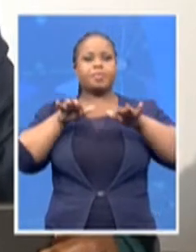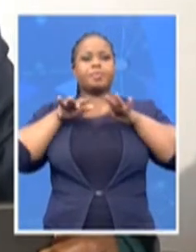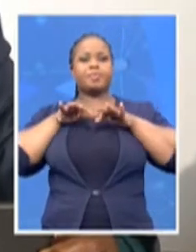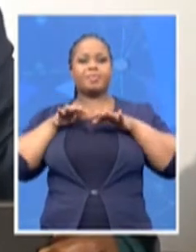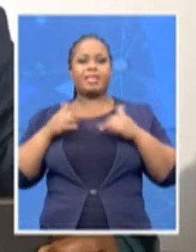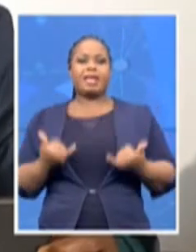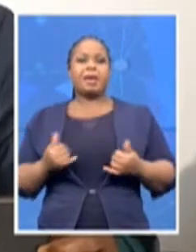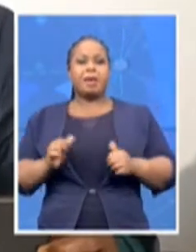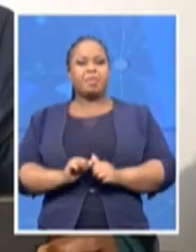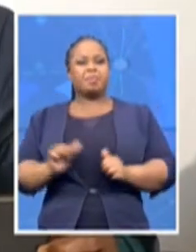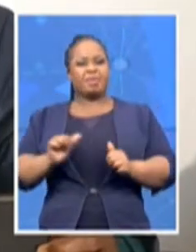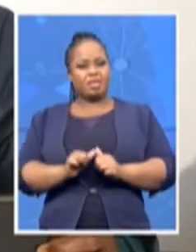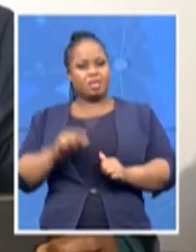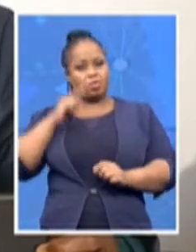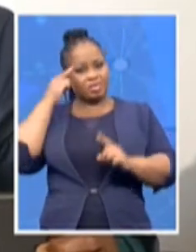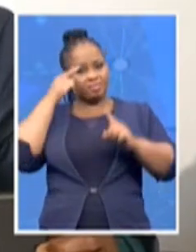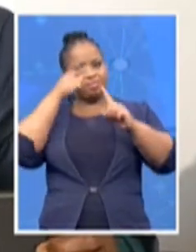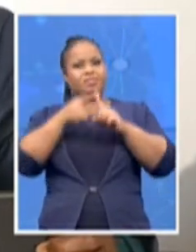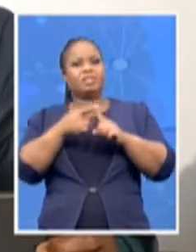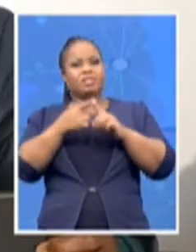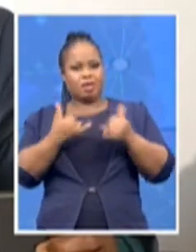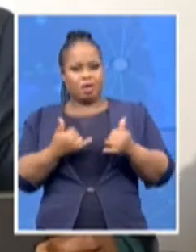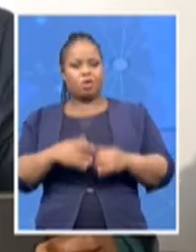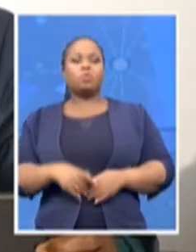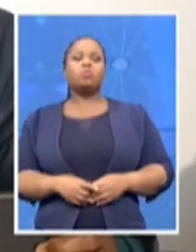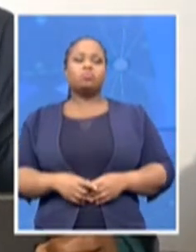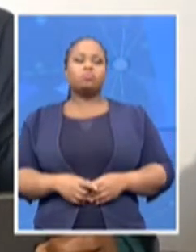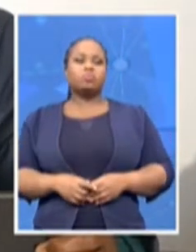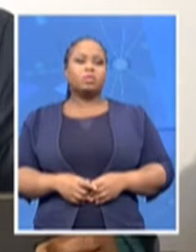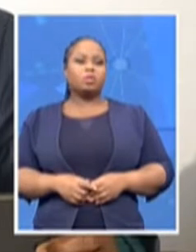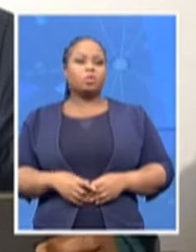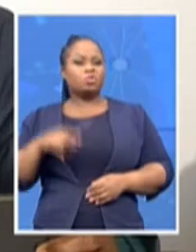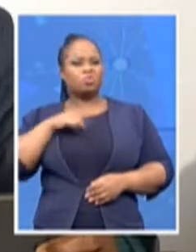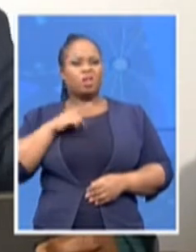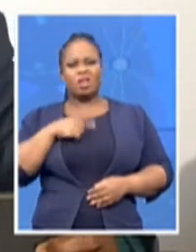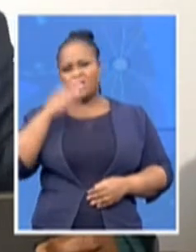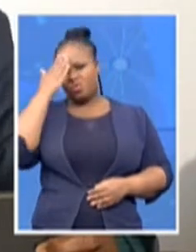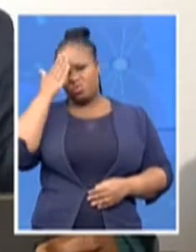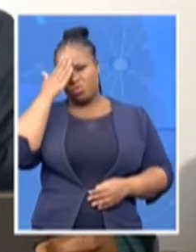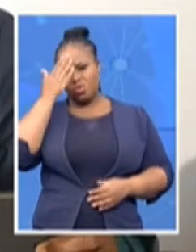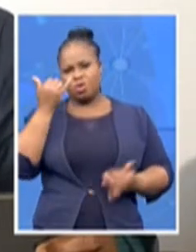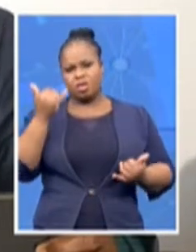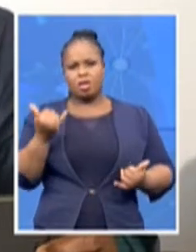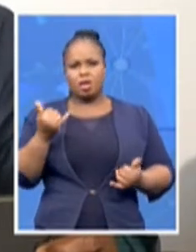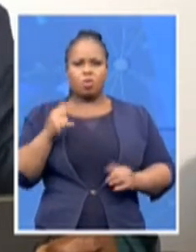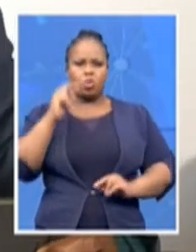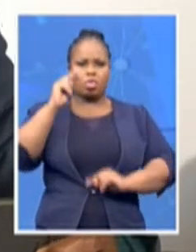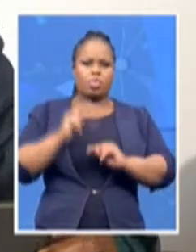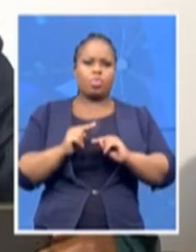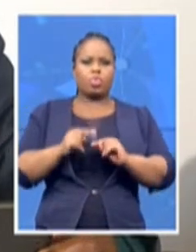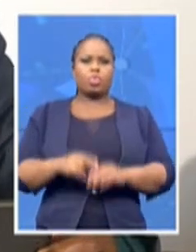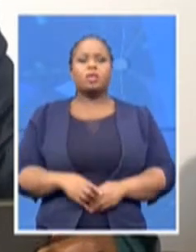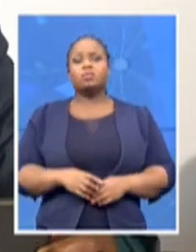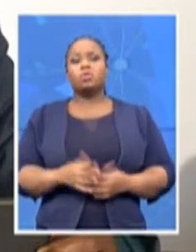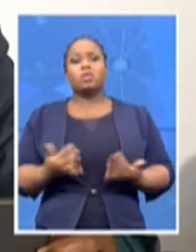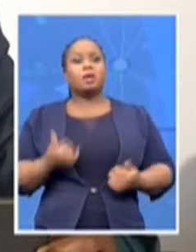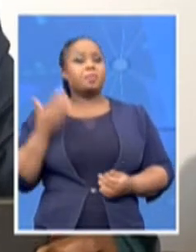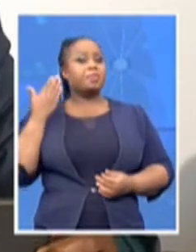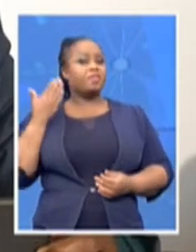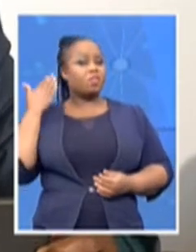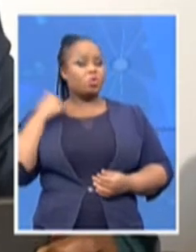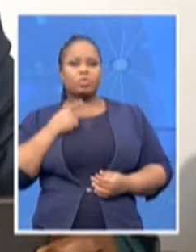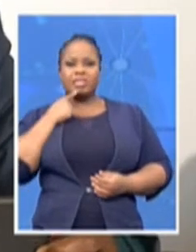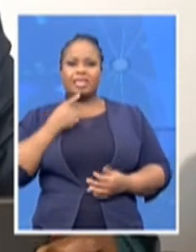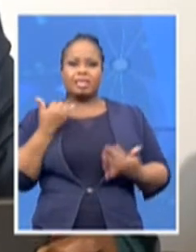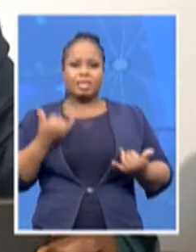the disease. As you know, that we want to, the infections, as you said, is now even affecting younger people.